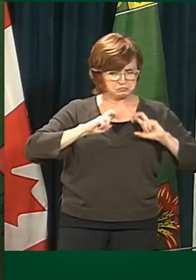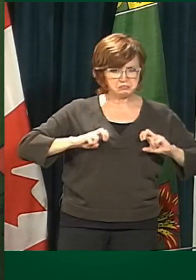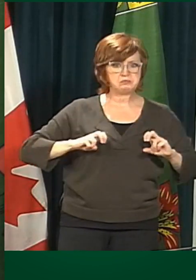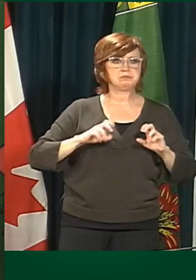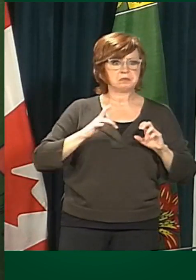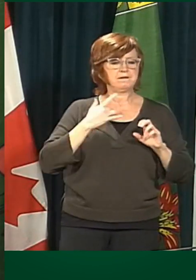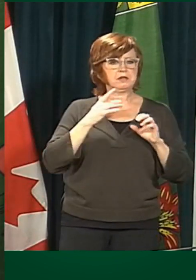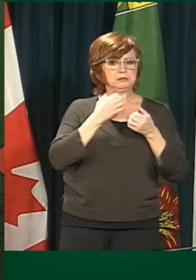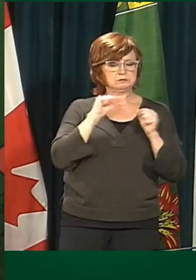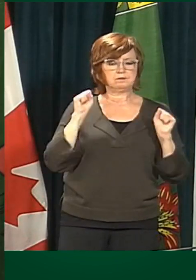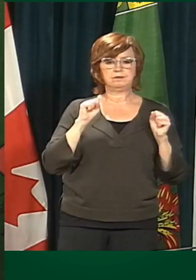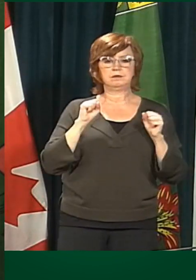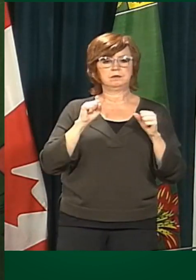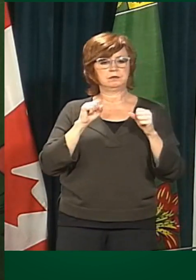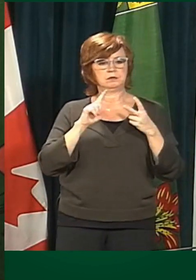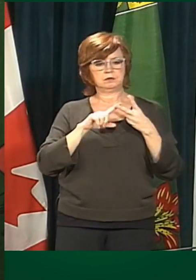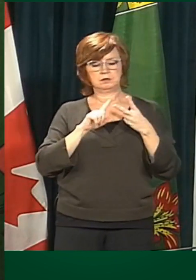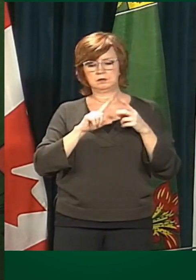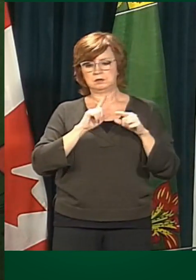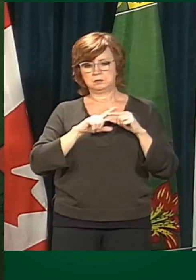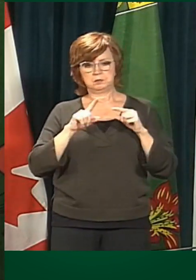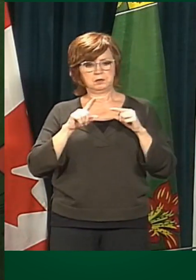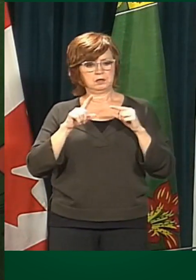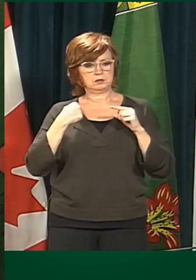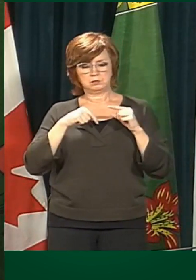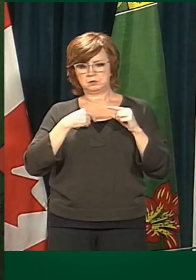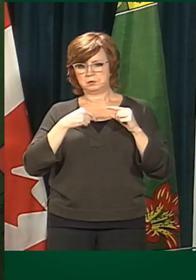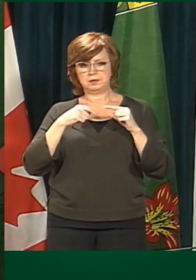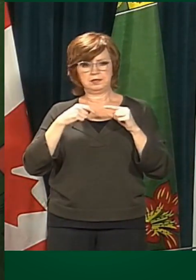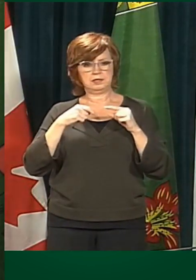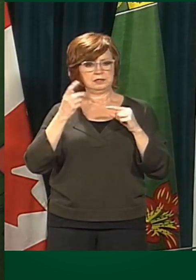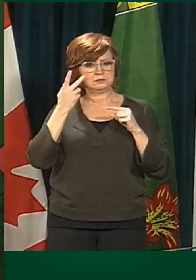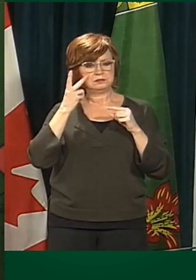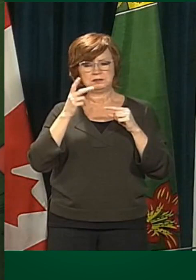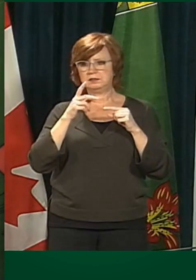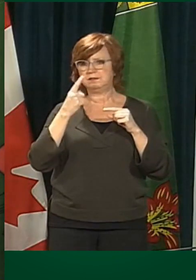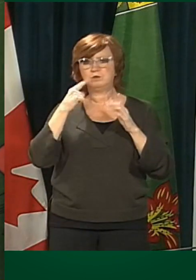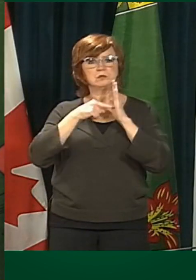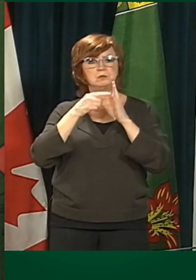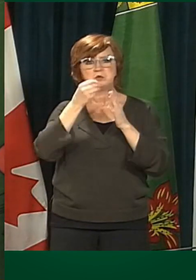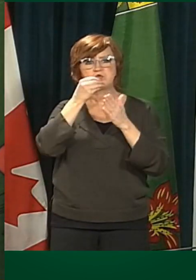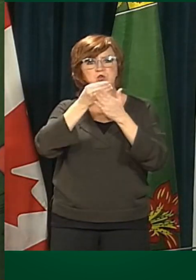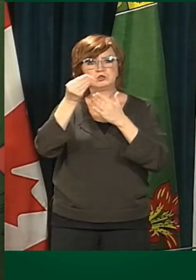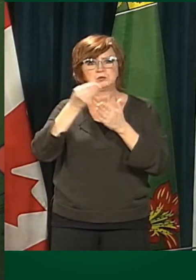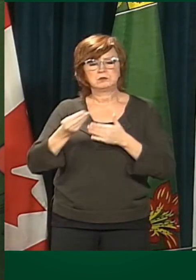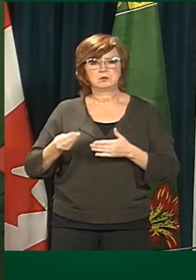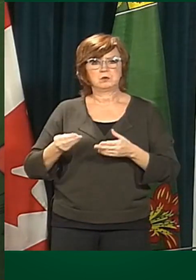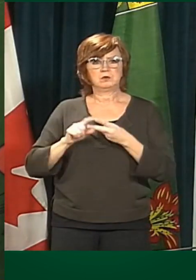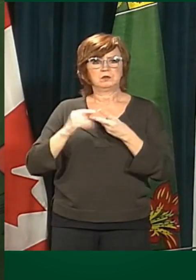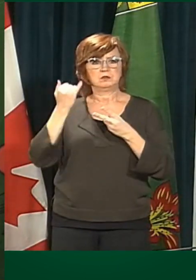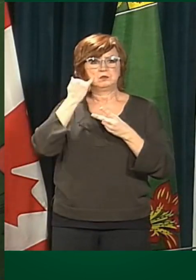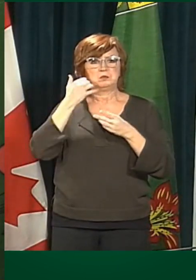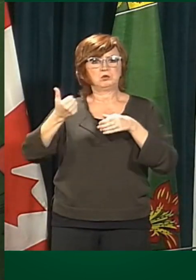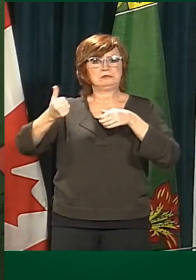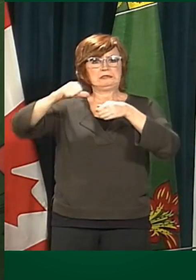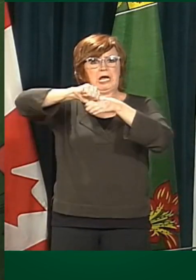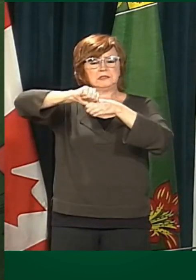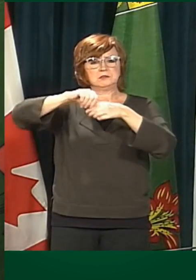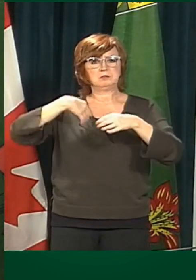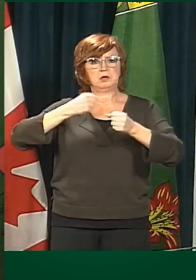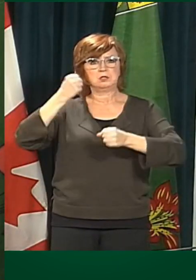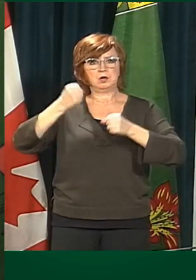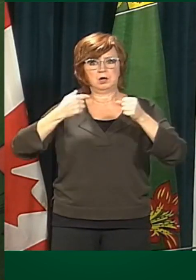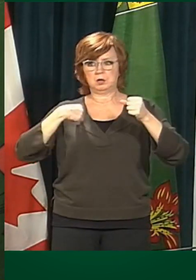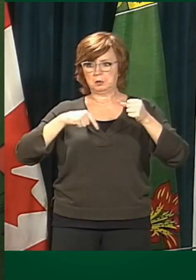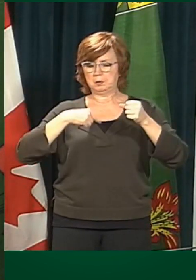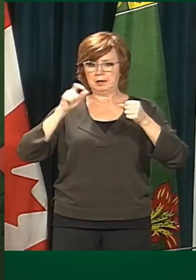stores, we've all observed how we all behave very differently now. Even when we go to a gas station, we're very conscious of not touching the gas valve